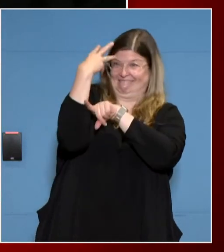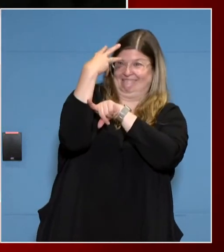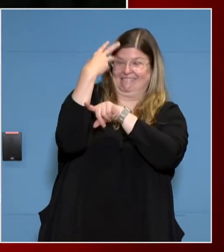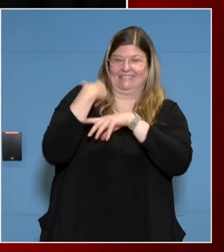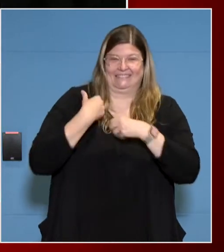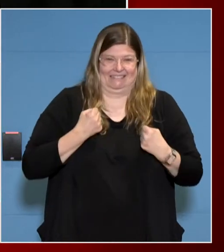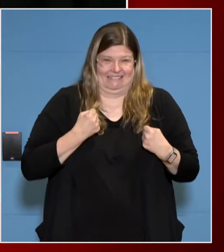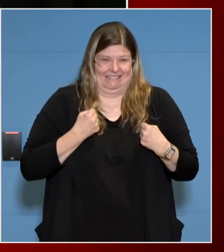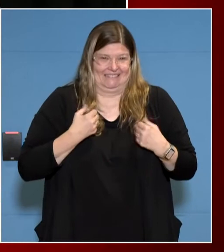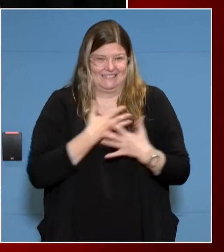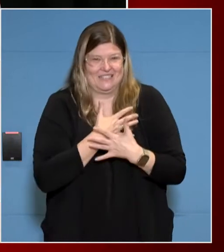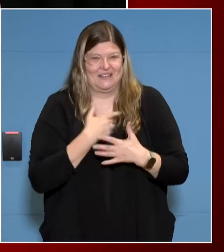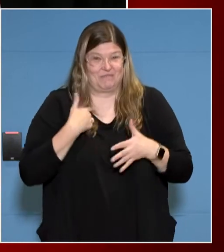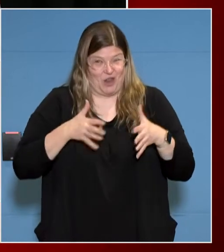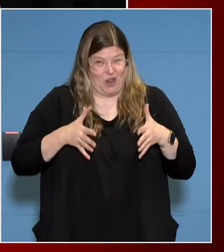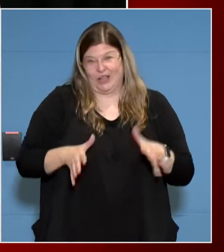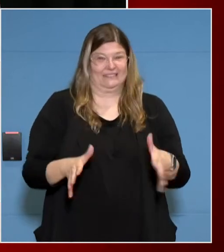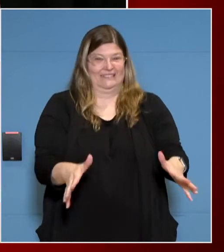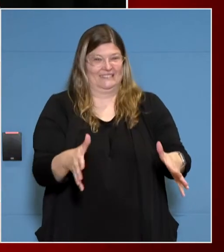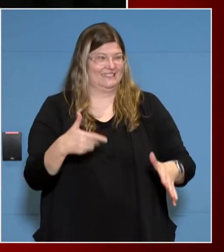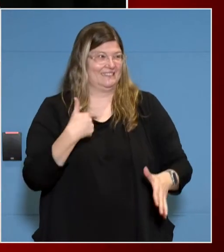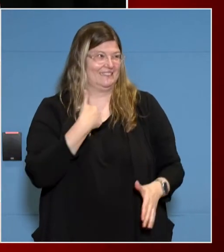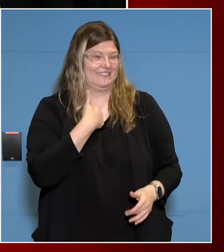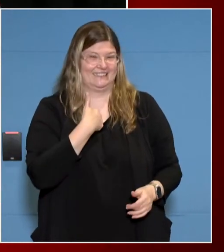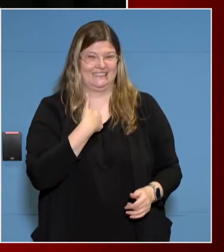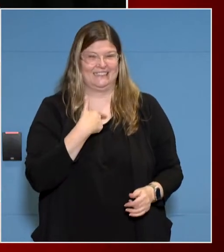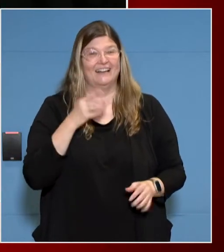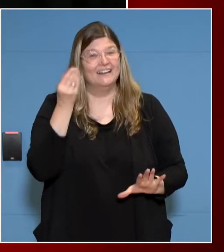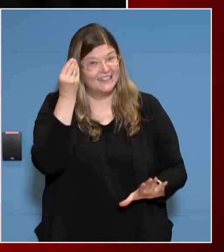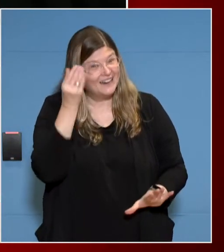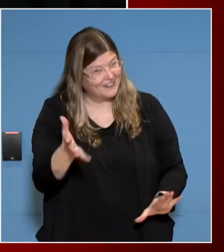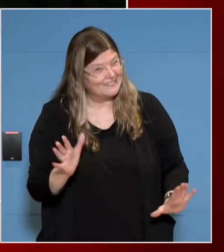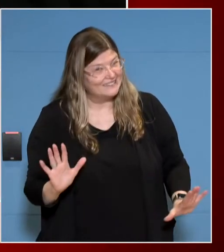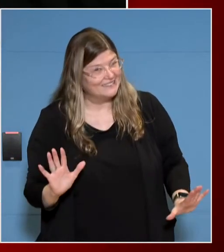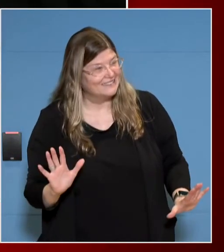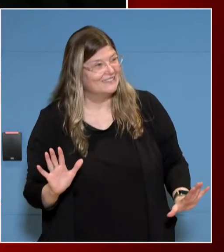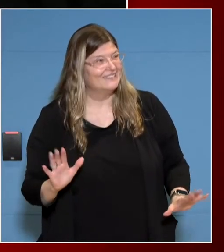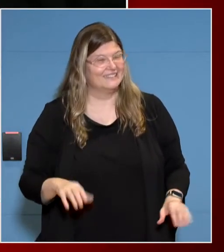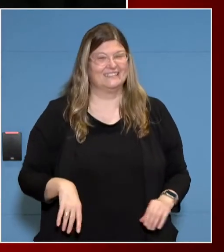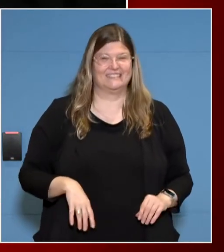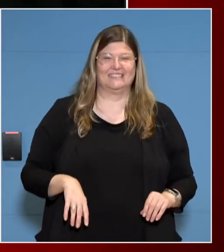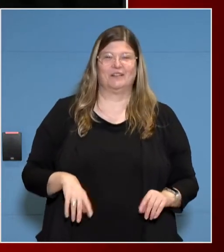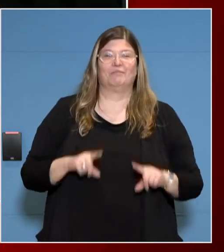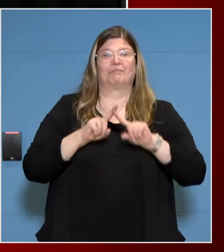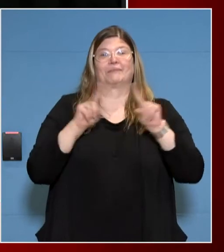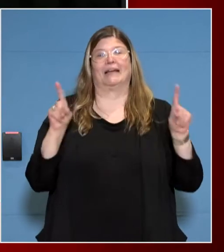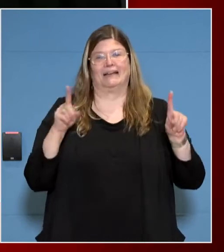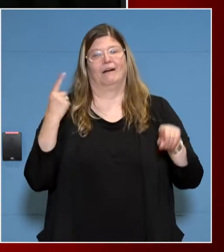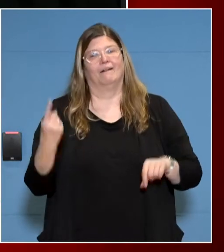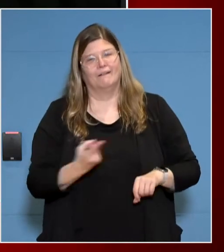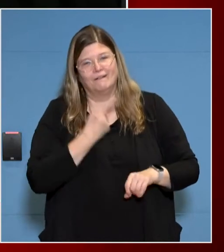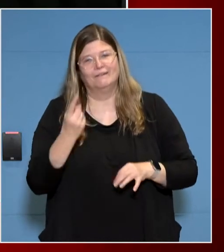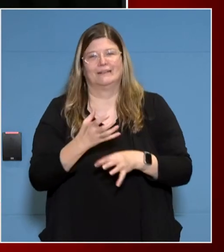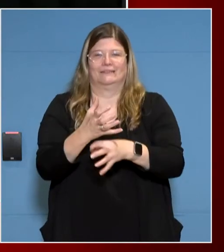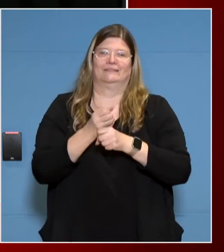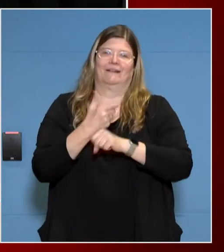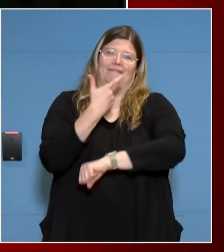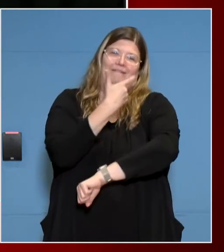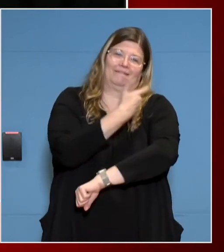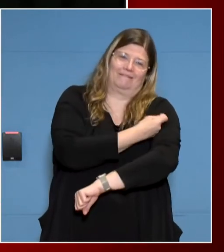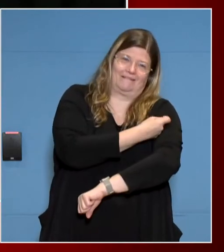it's causing me some anxiety. But having said that, I always get my vaccines. I get my blood drawn when my doctor says